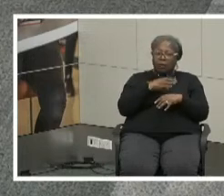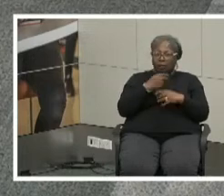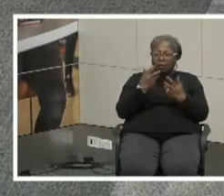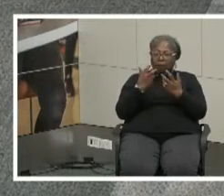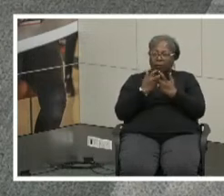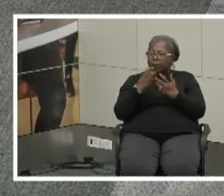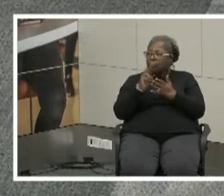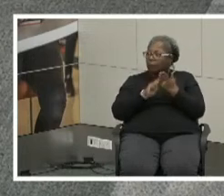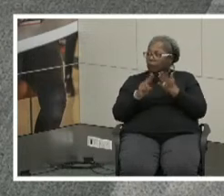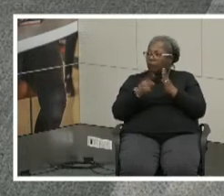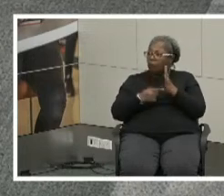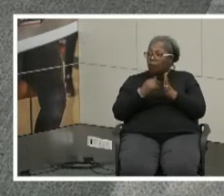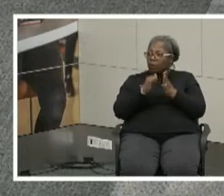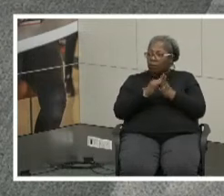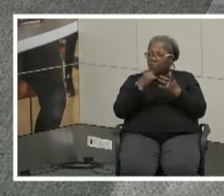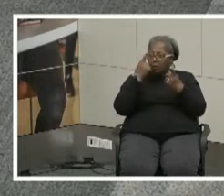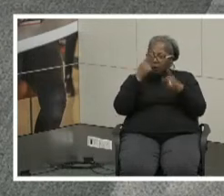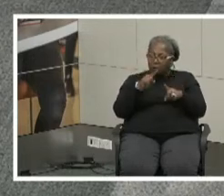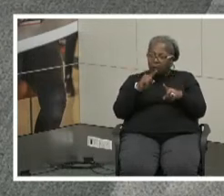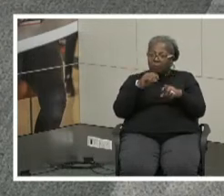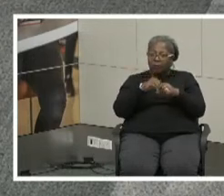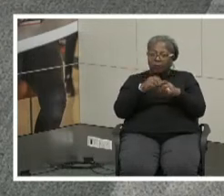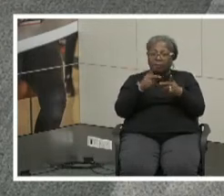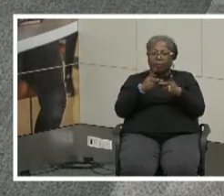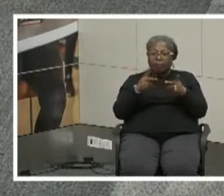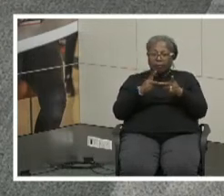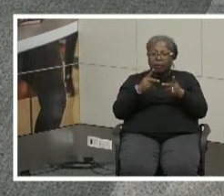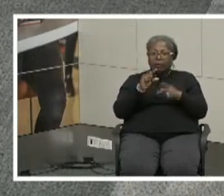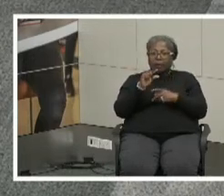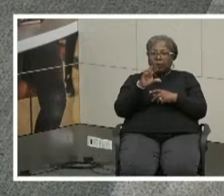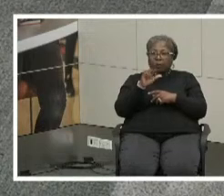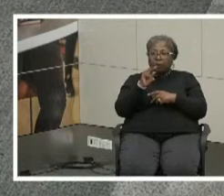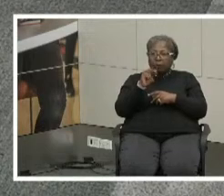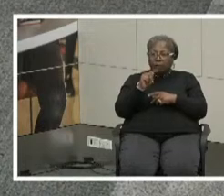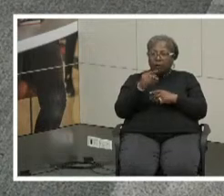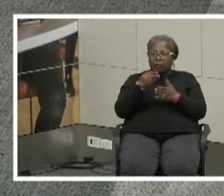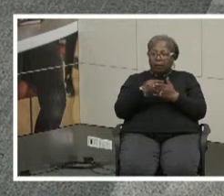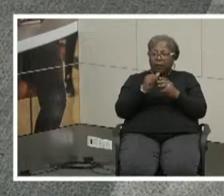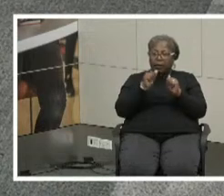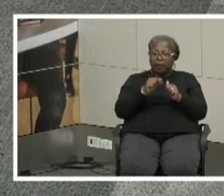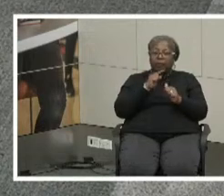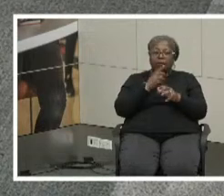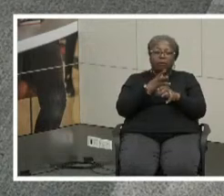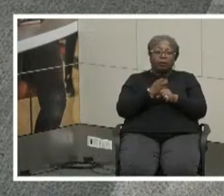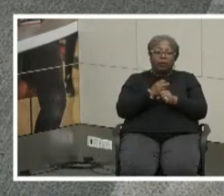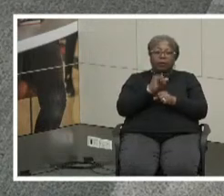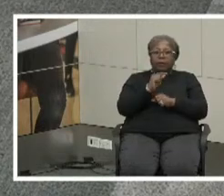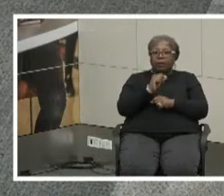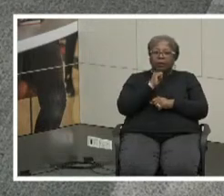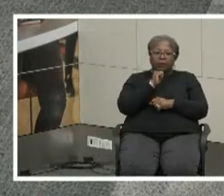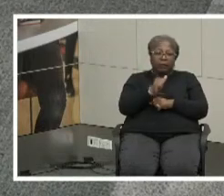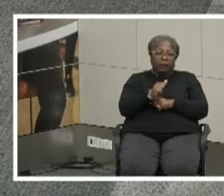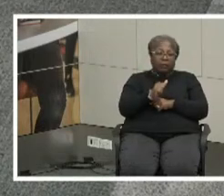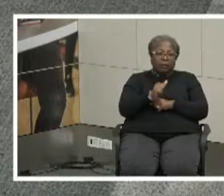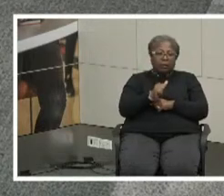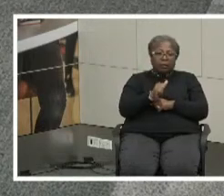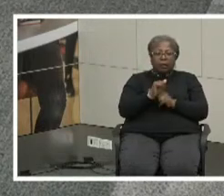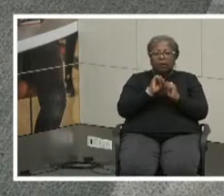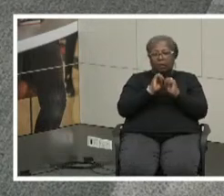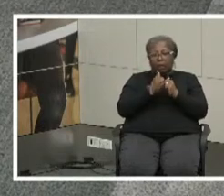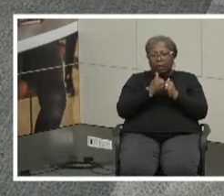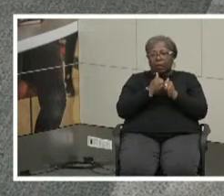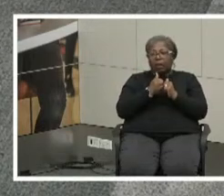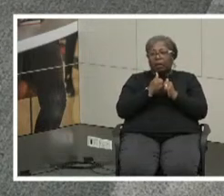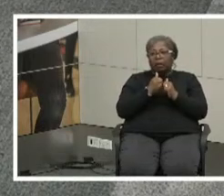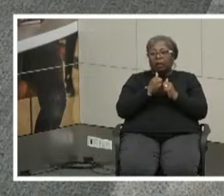University once that agreement is in place then Grant funds can be received so it's not it's not the the way that this